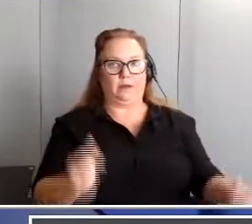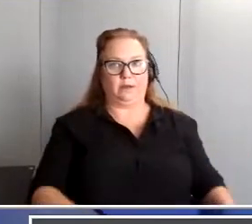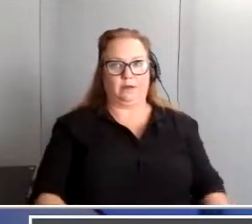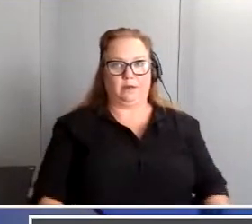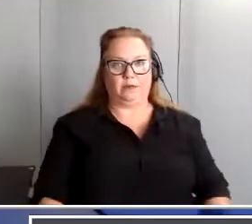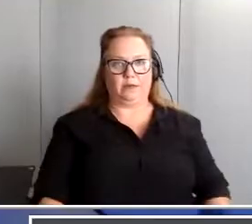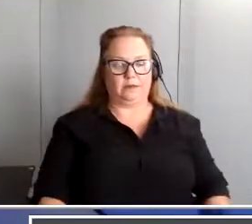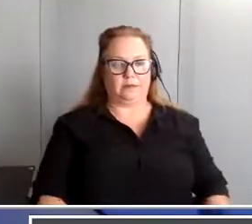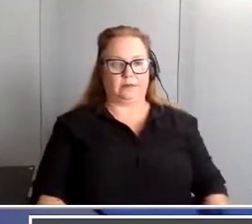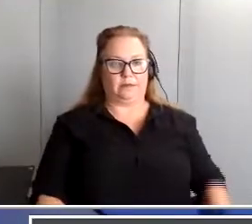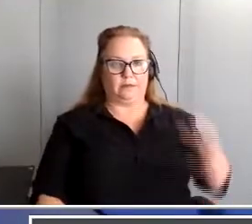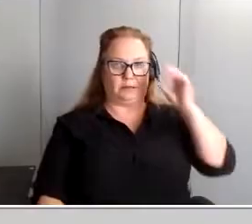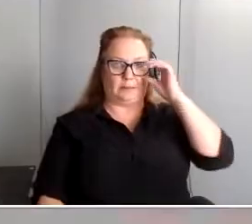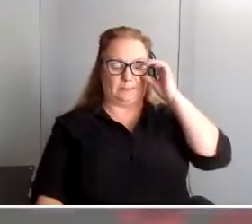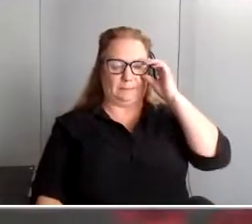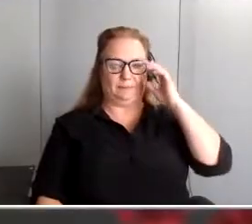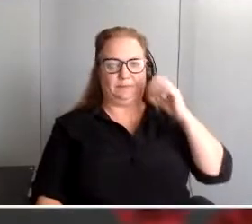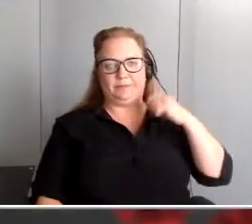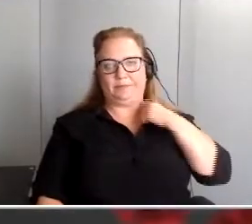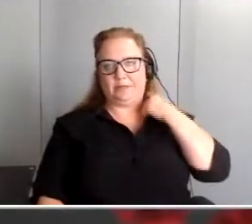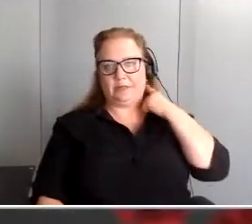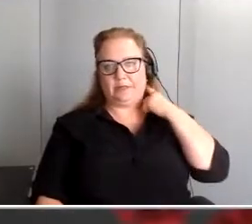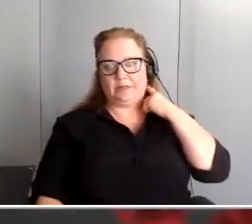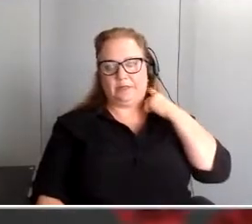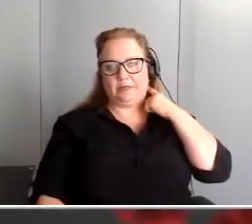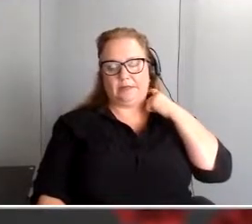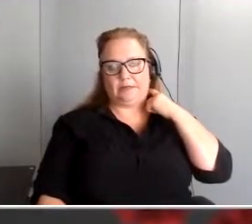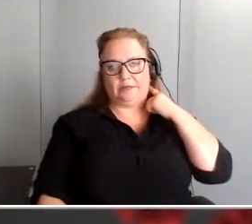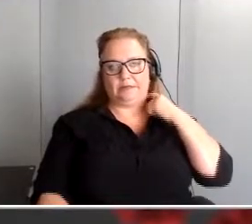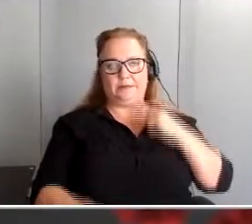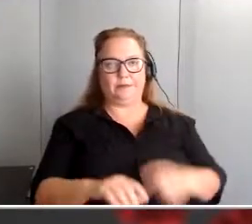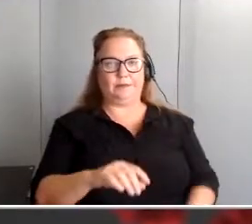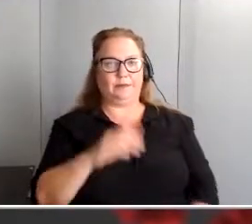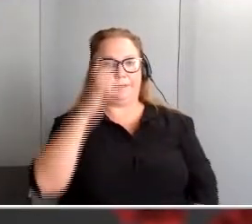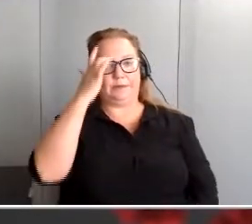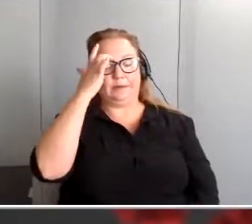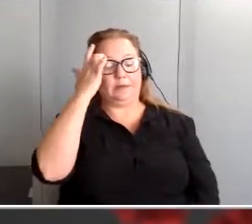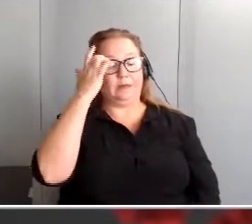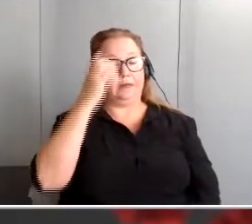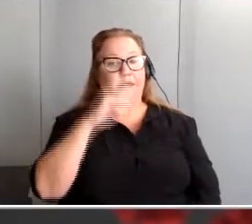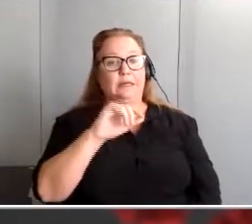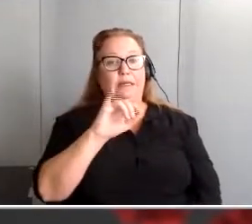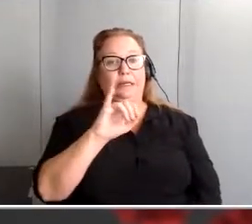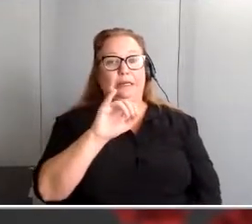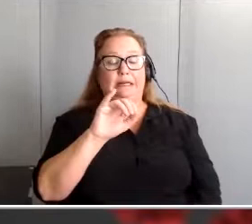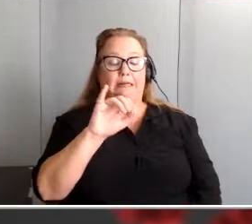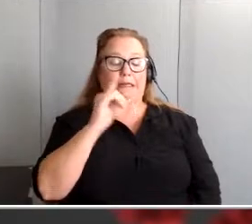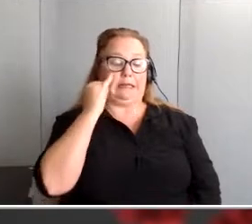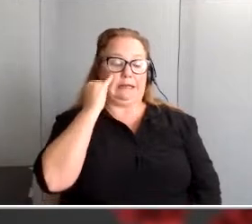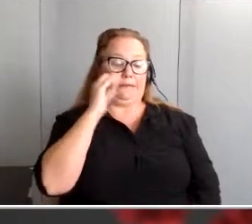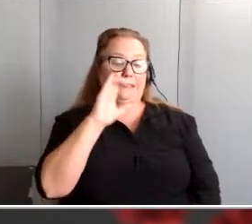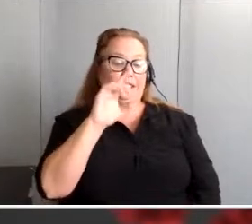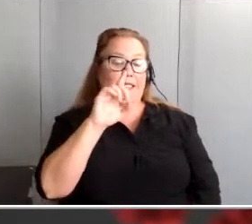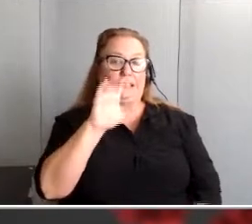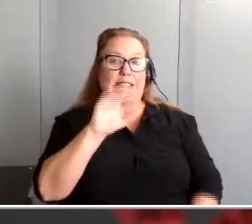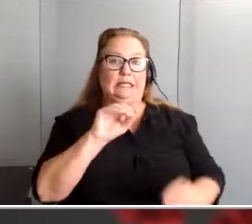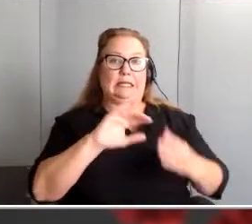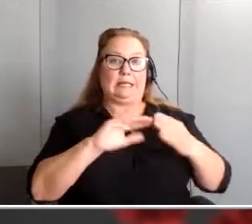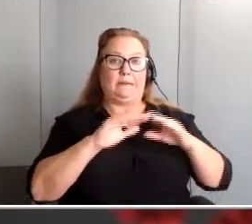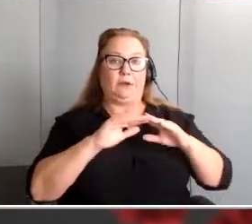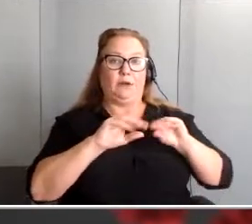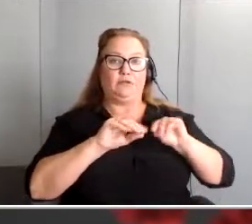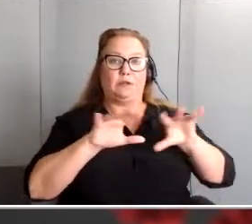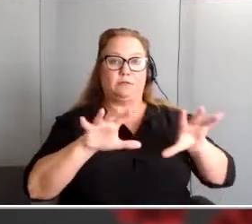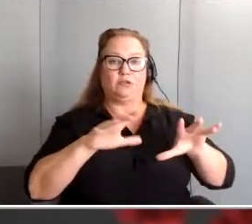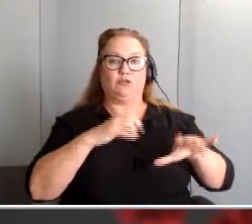It's yesterday. Gene has a question. And I know you'll want to jump in on this too, Dr. Stites, but if the CDC community transmission map shows that Johnson